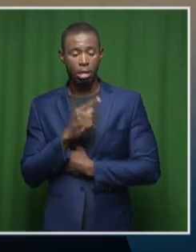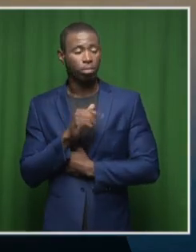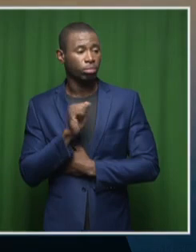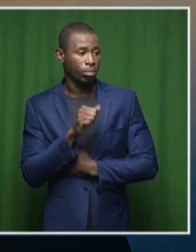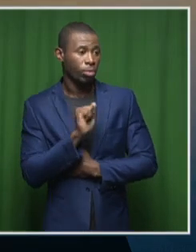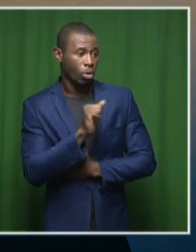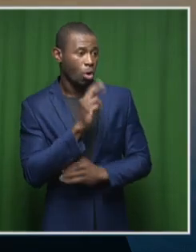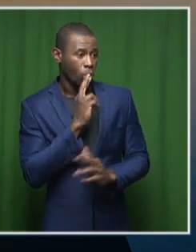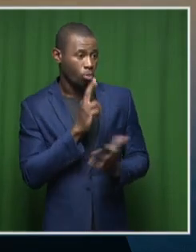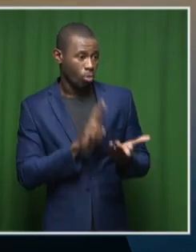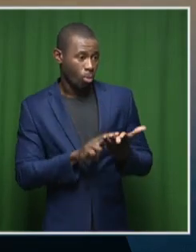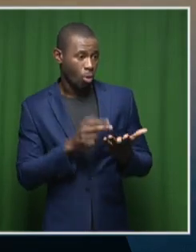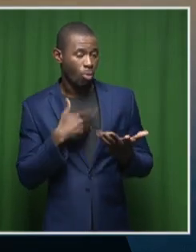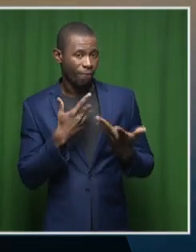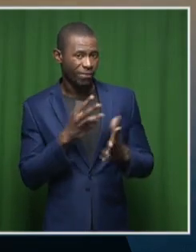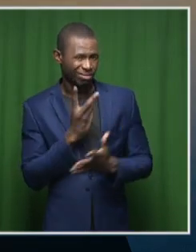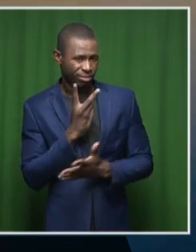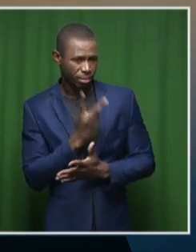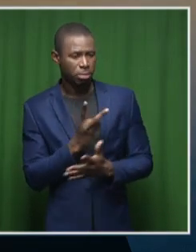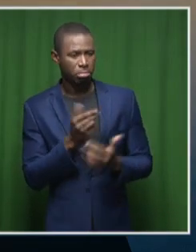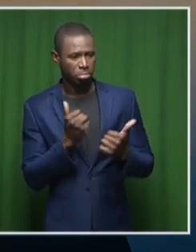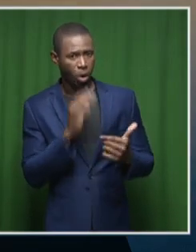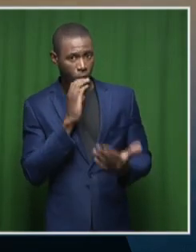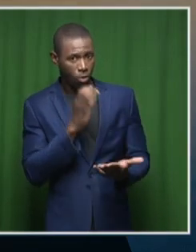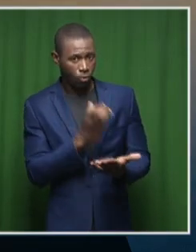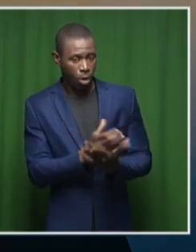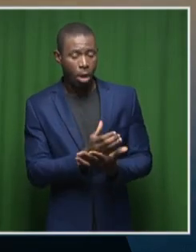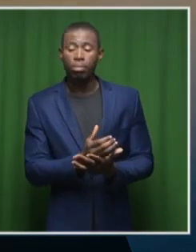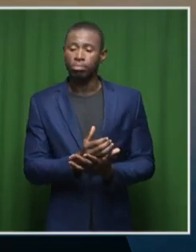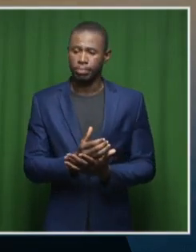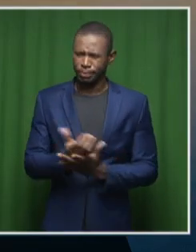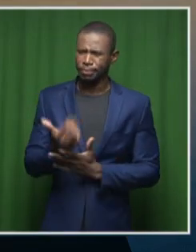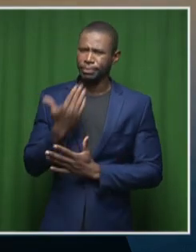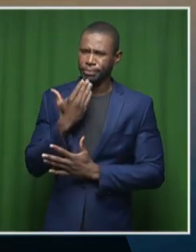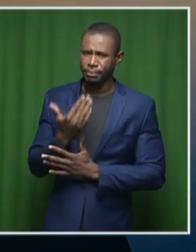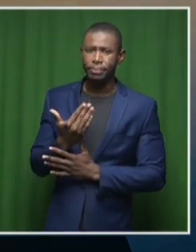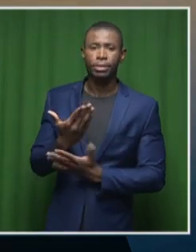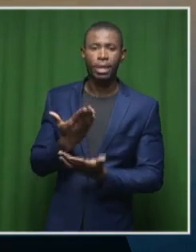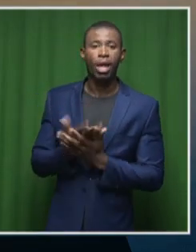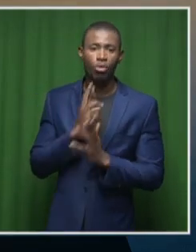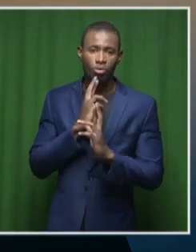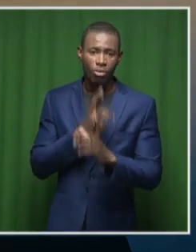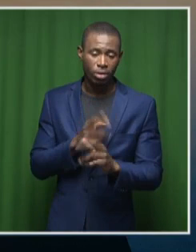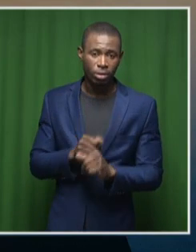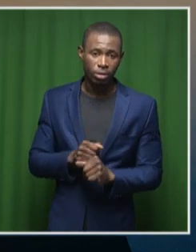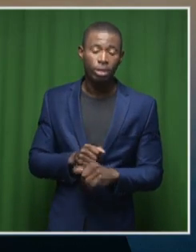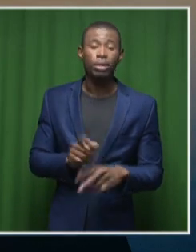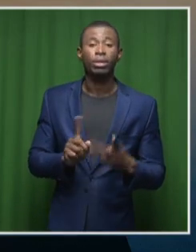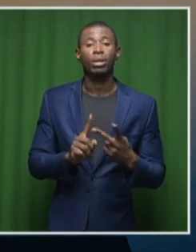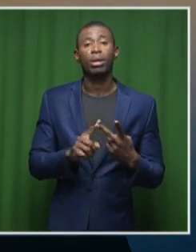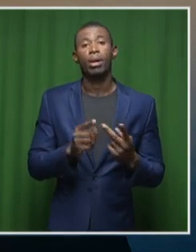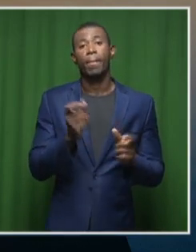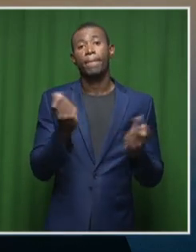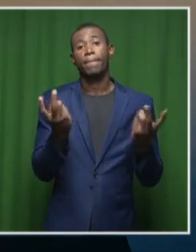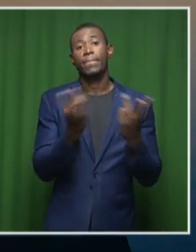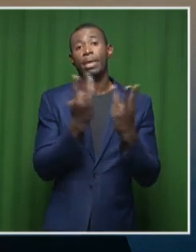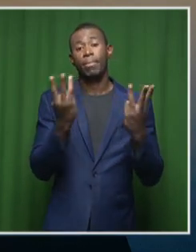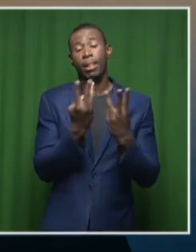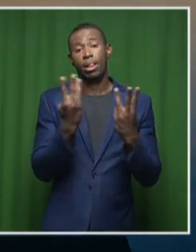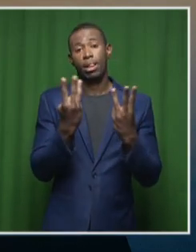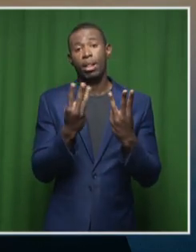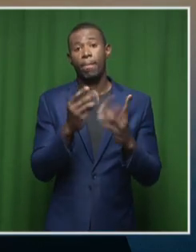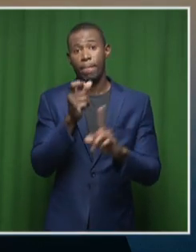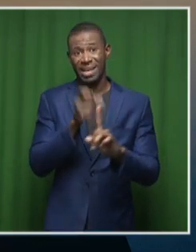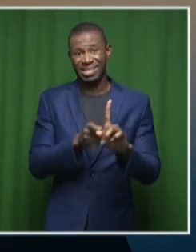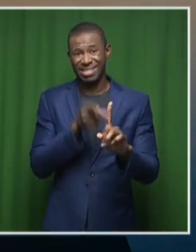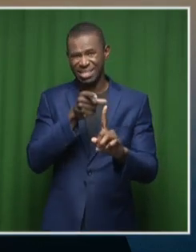is that closing of the loop. So that's how you can report content. In terms of users, you can go to their profile, there's an arrow,